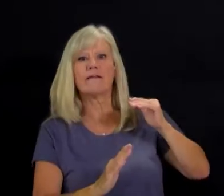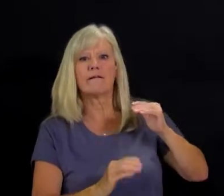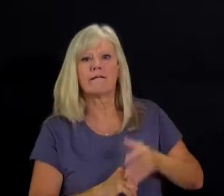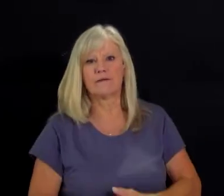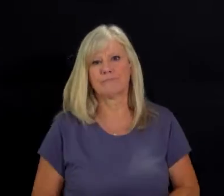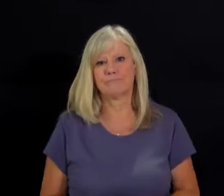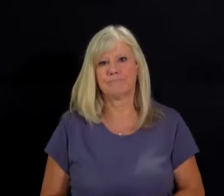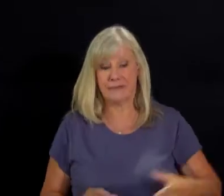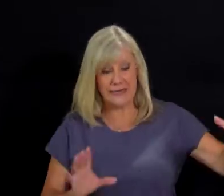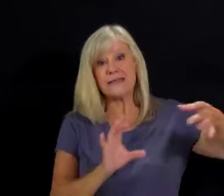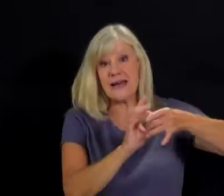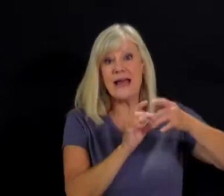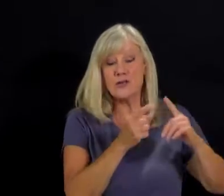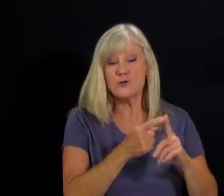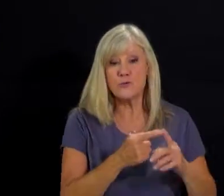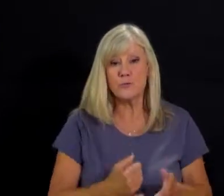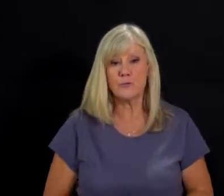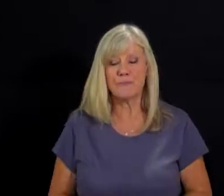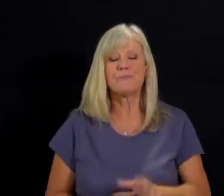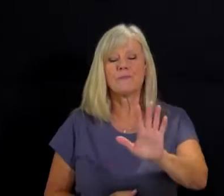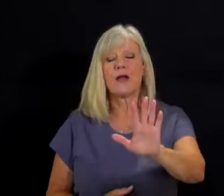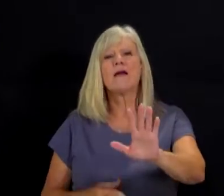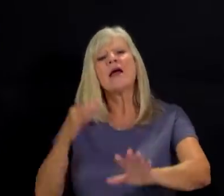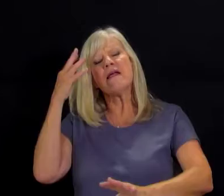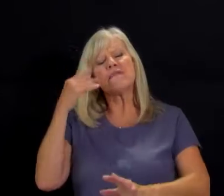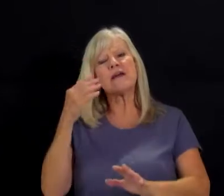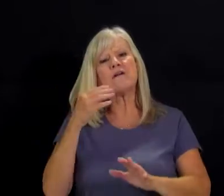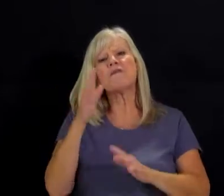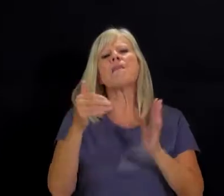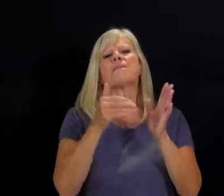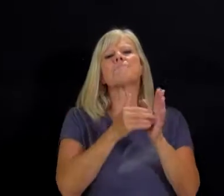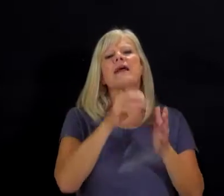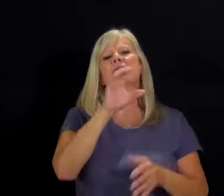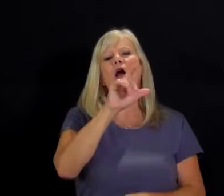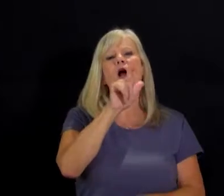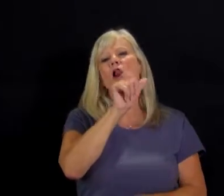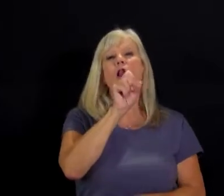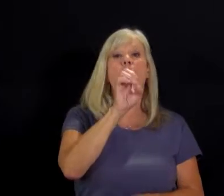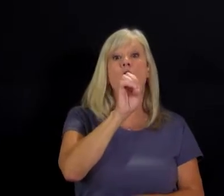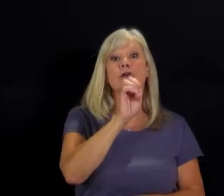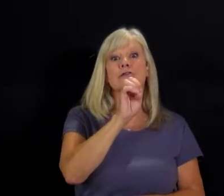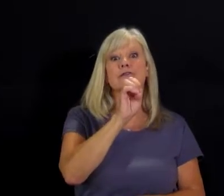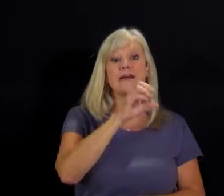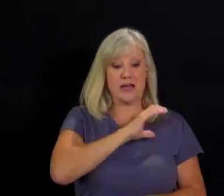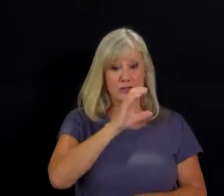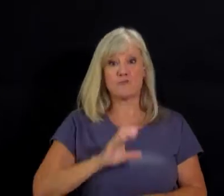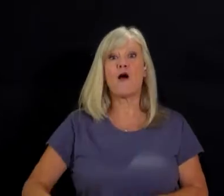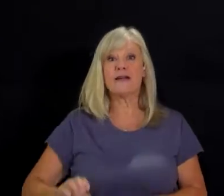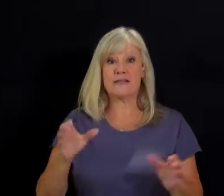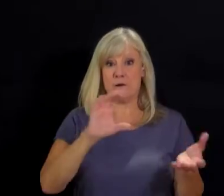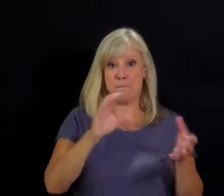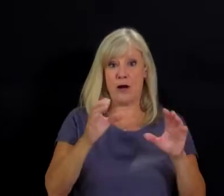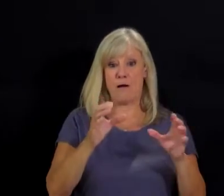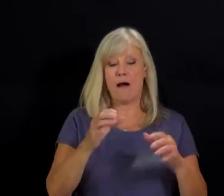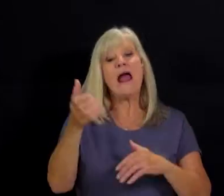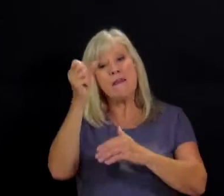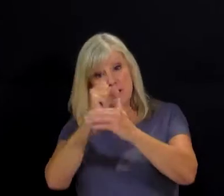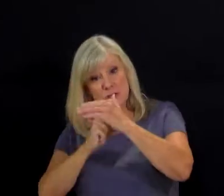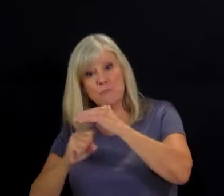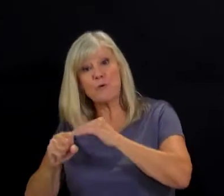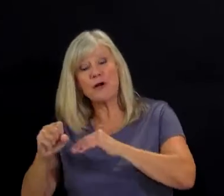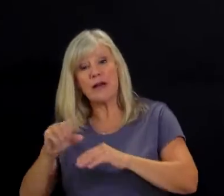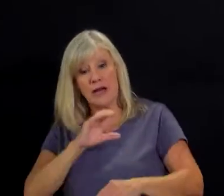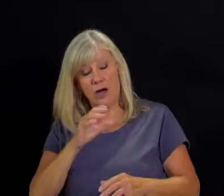related. Think of the main clause as Christ and the subordinate clause as the